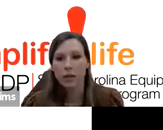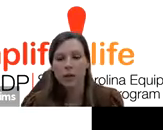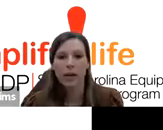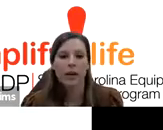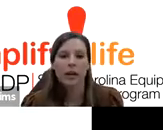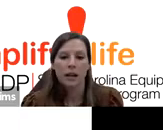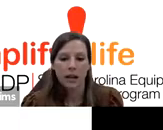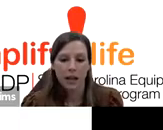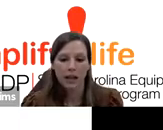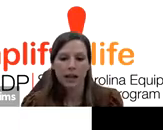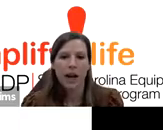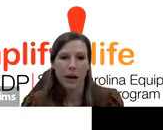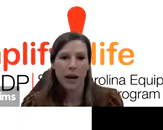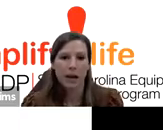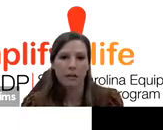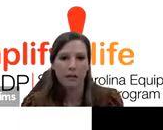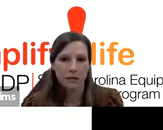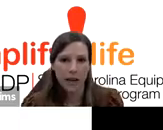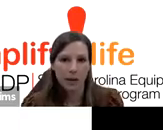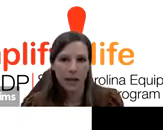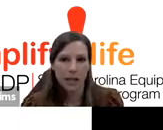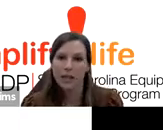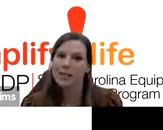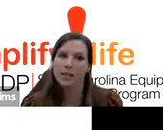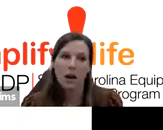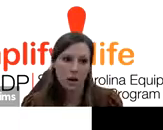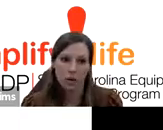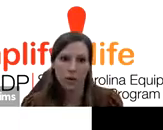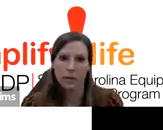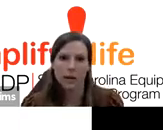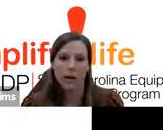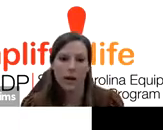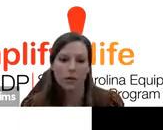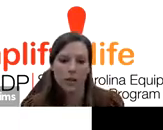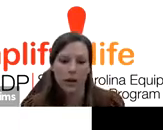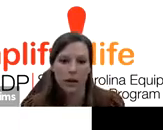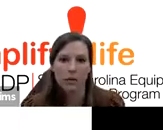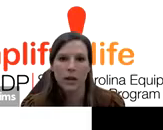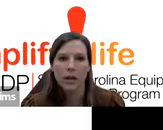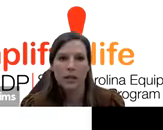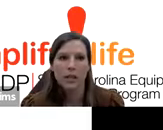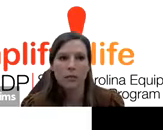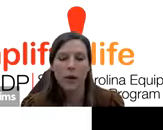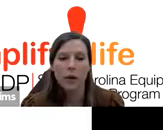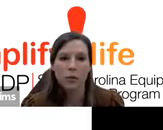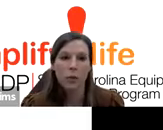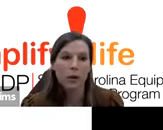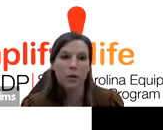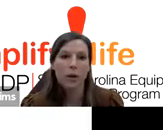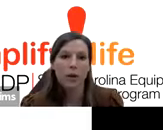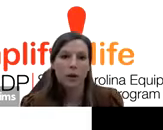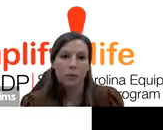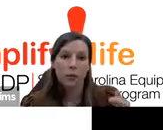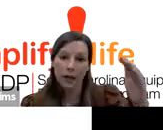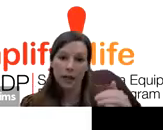mentioned earlier, but again, the iPad application is not on our website right now. So I know some folks